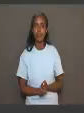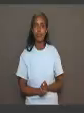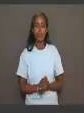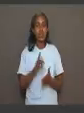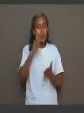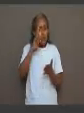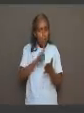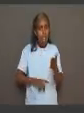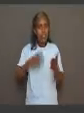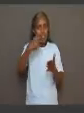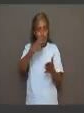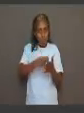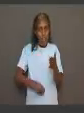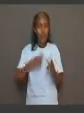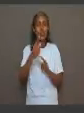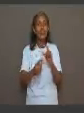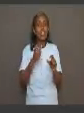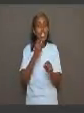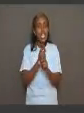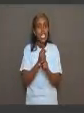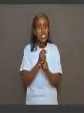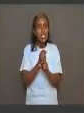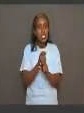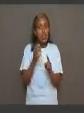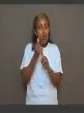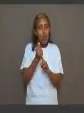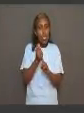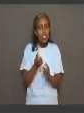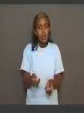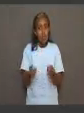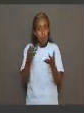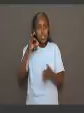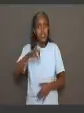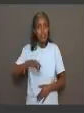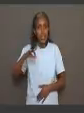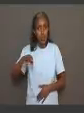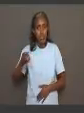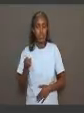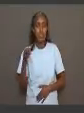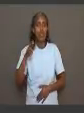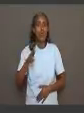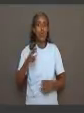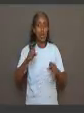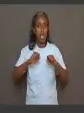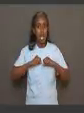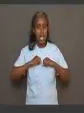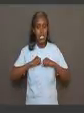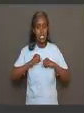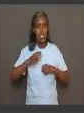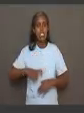What value of age occurs most frequently or has the